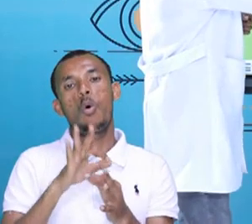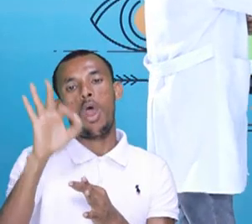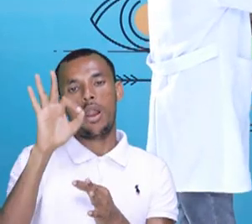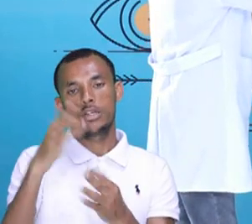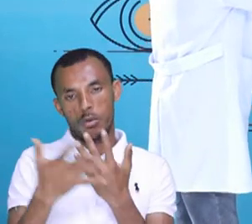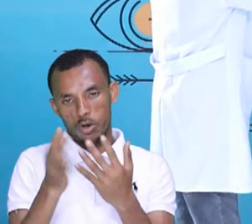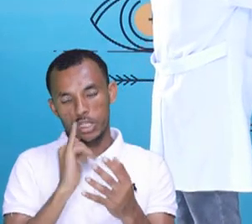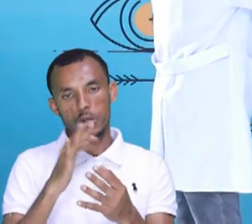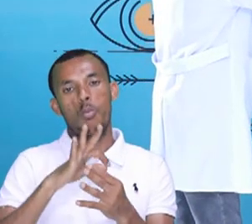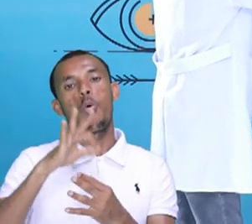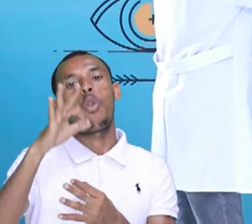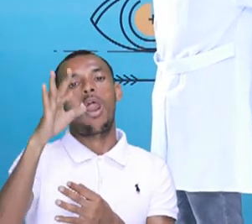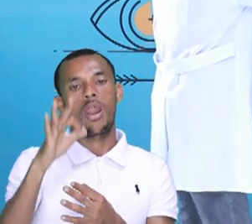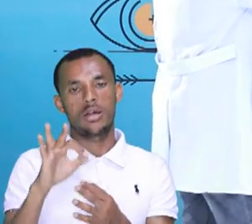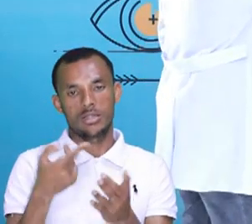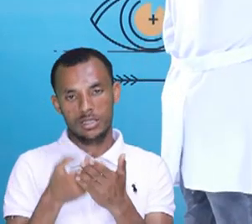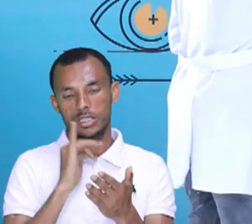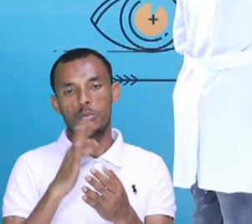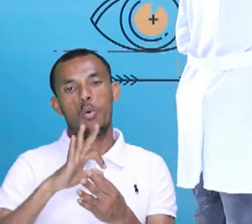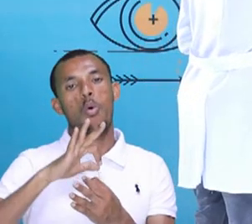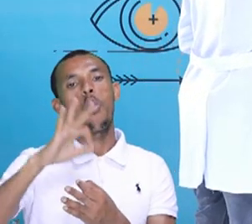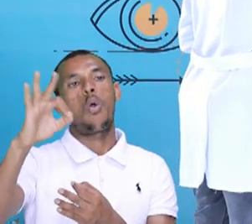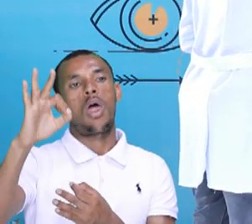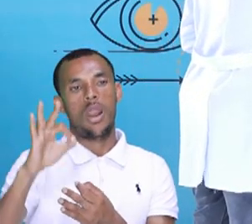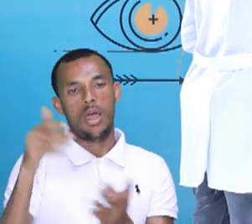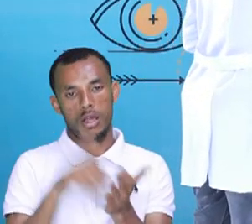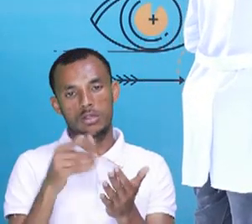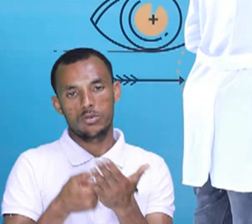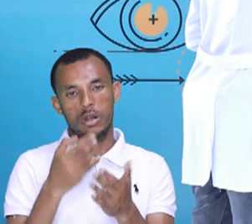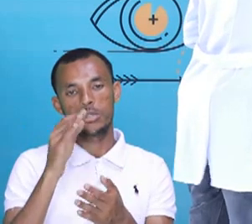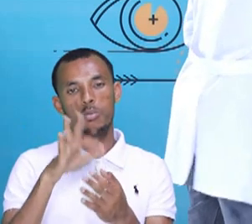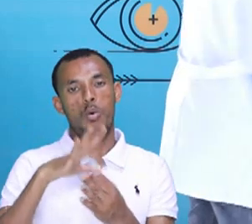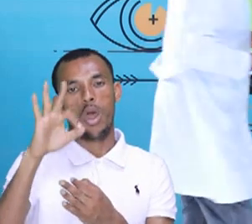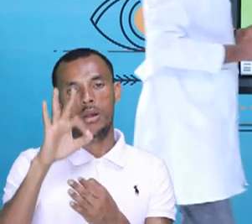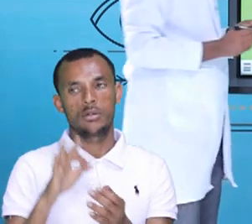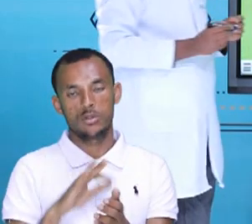is polar. Again, this one is polar. Again, this one is polar.